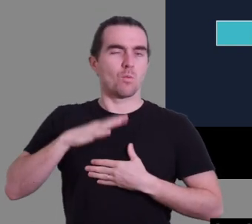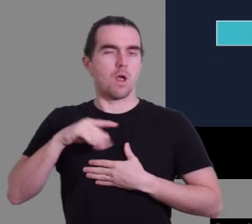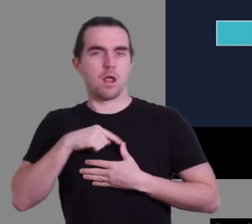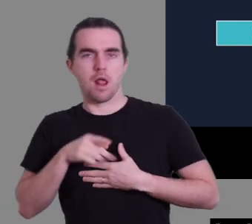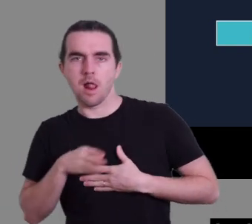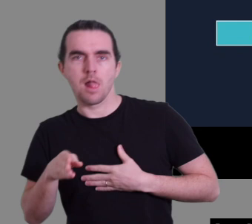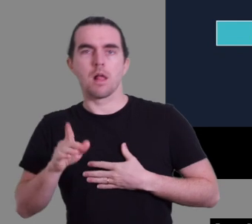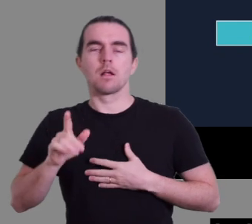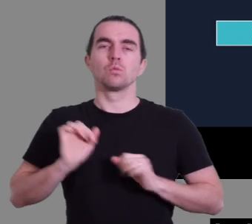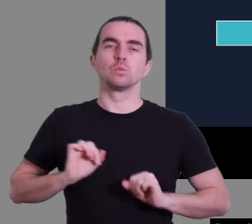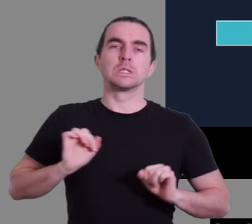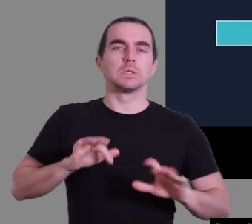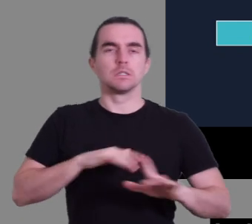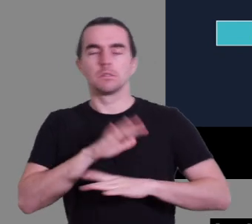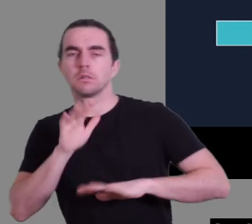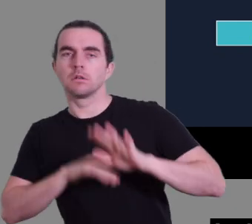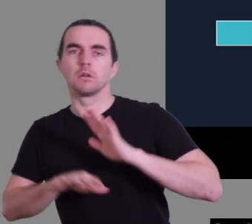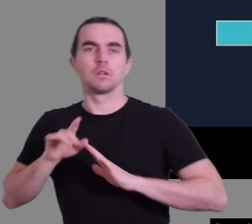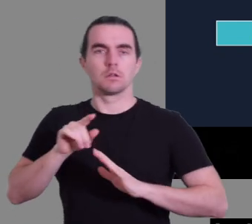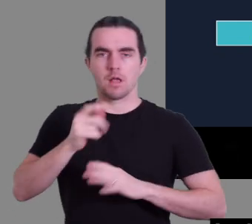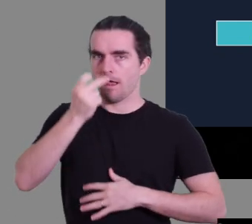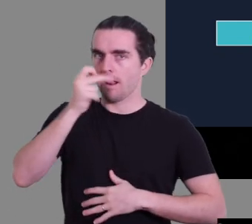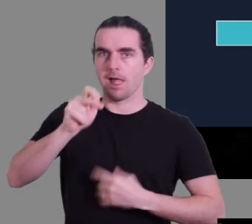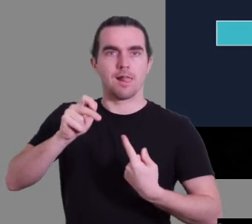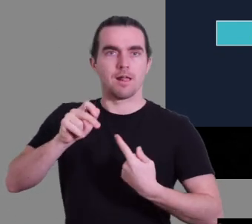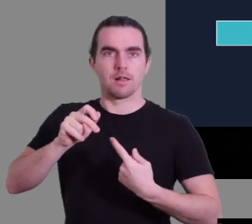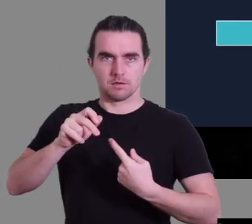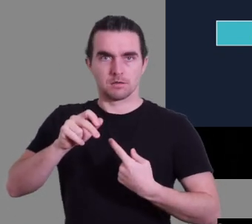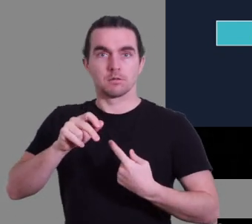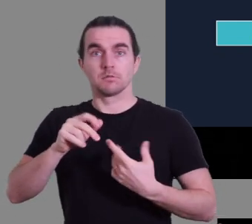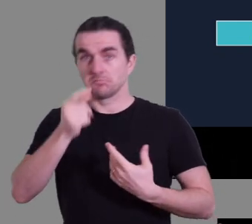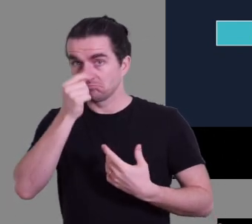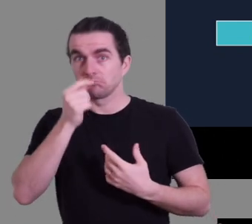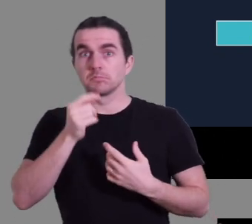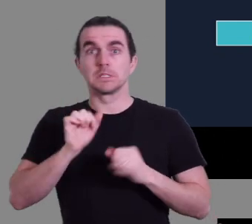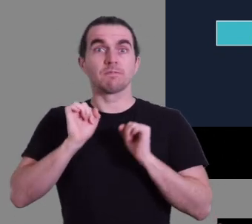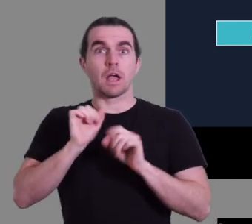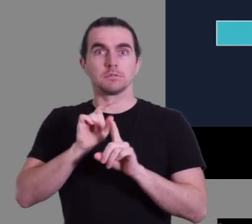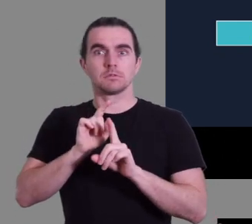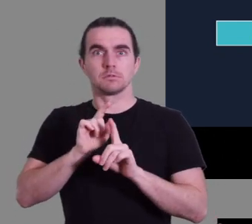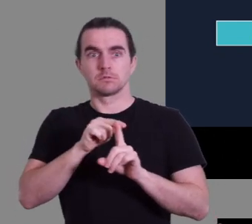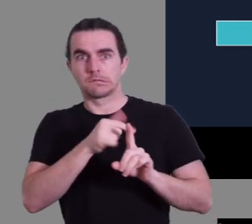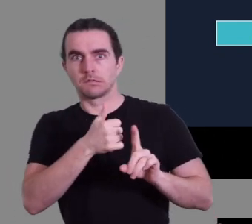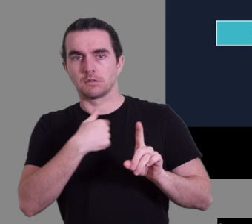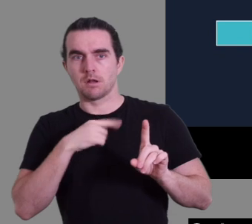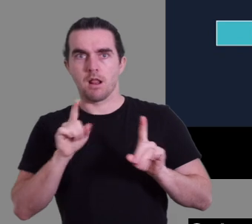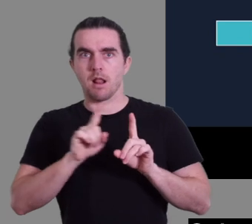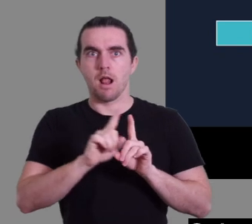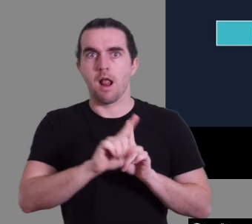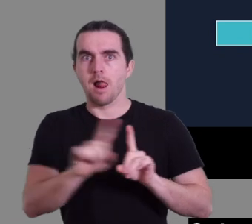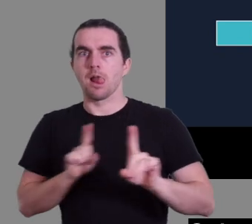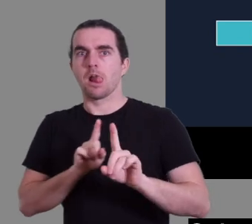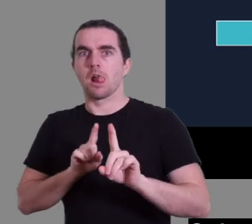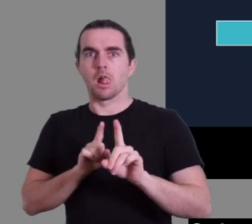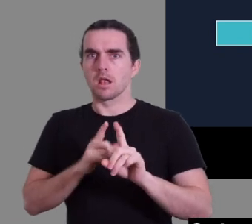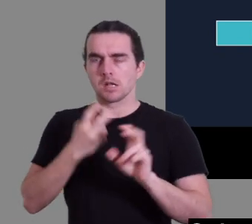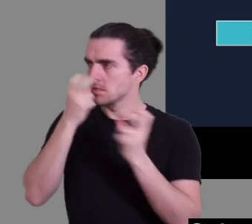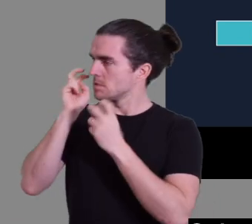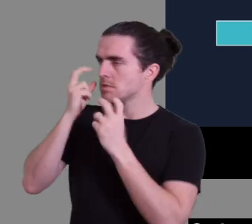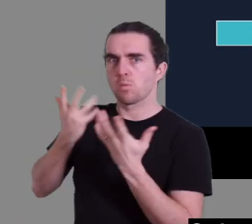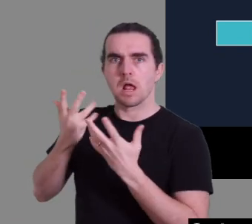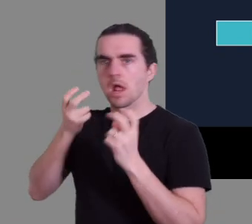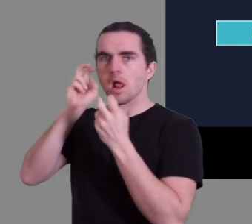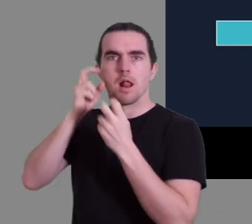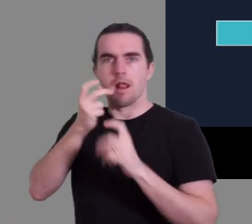be hiding your intentions by standing blindside of the defender. You know, or it could even be the defender hiding